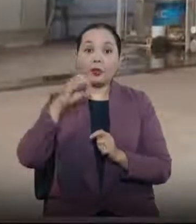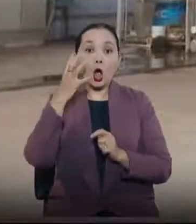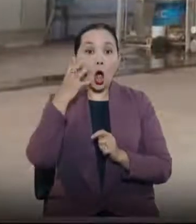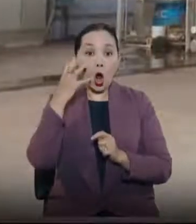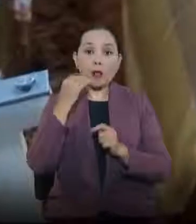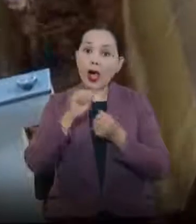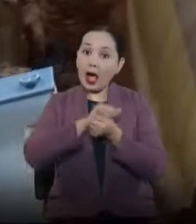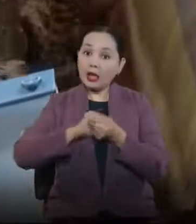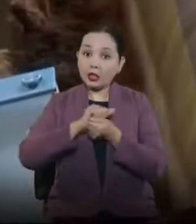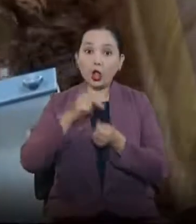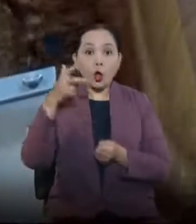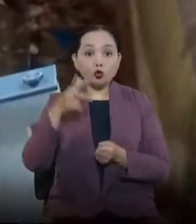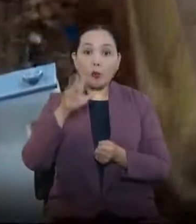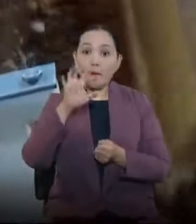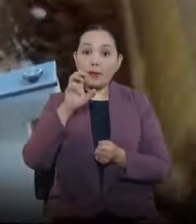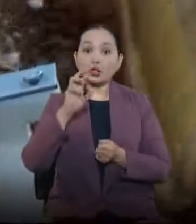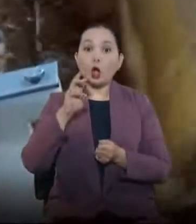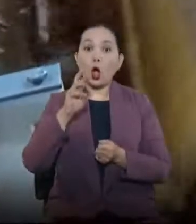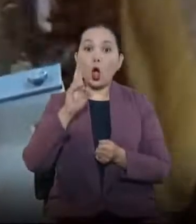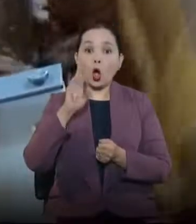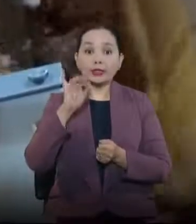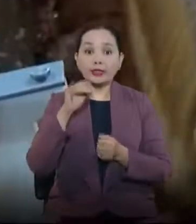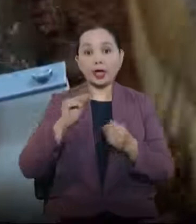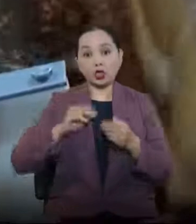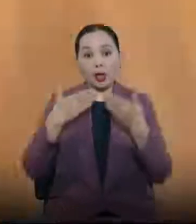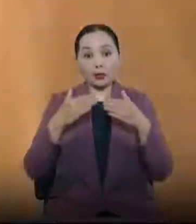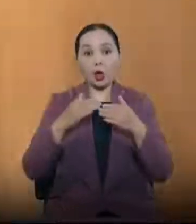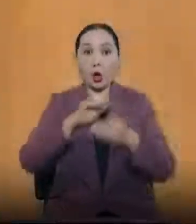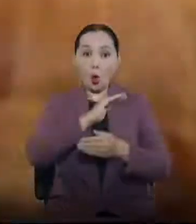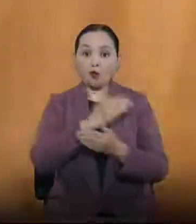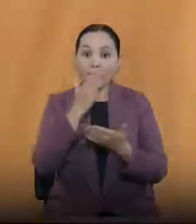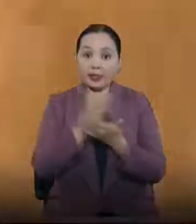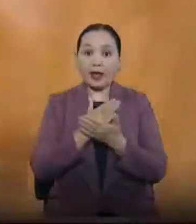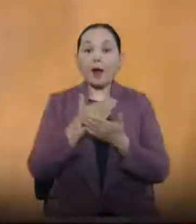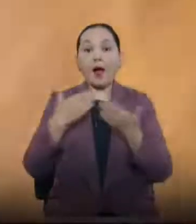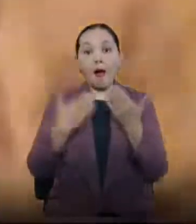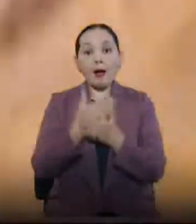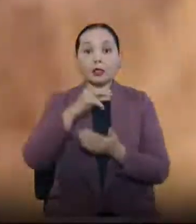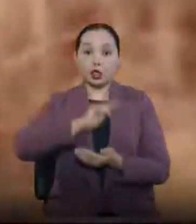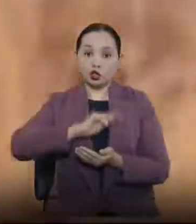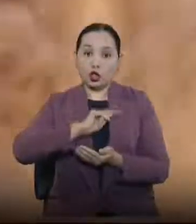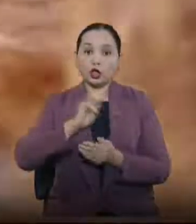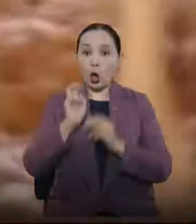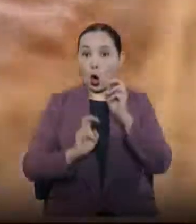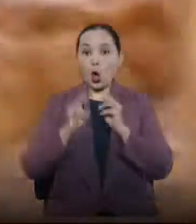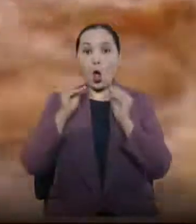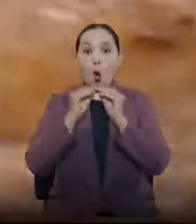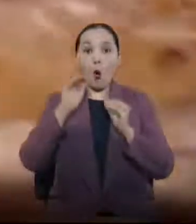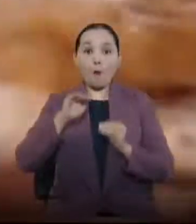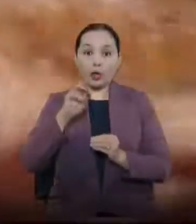mevasini qayta ishlab, 3500 tonna konsentrat ishlab chiqarish quvvatiga ega. Qayta ishlash korxonamiz joriy yilda 10000